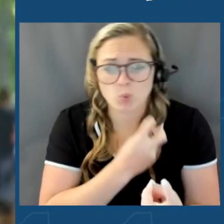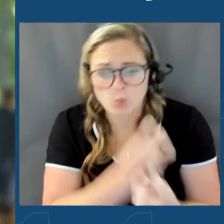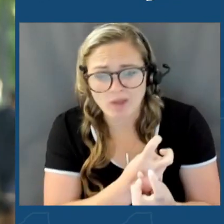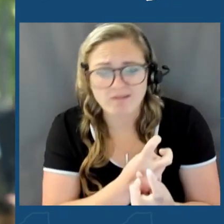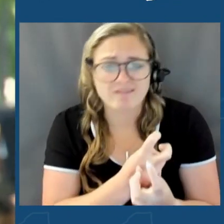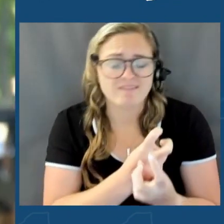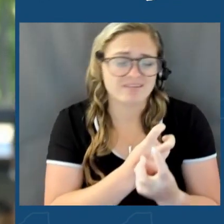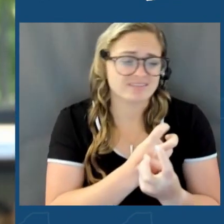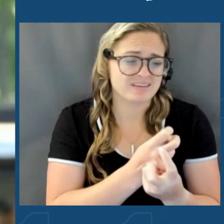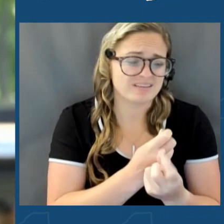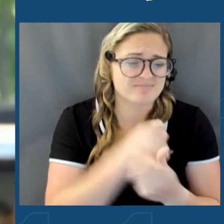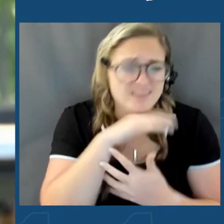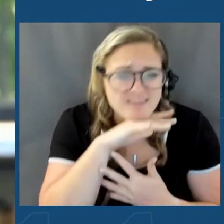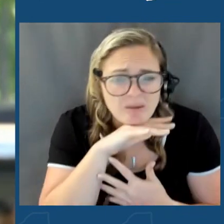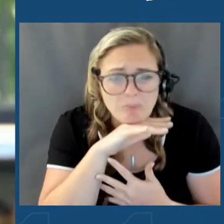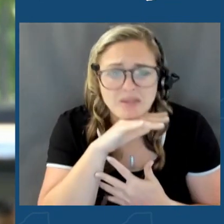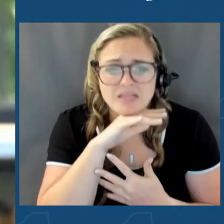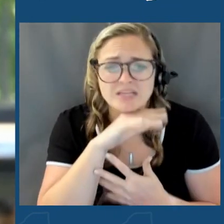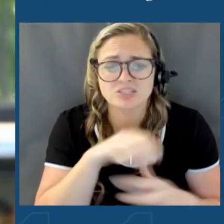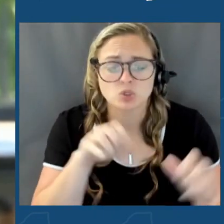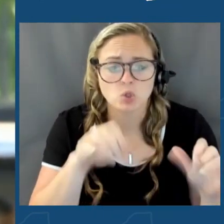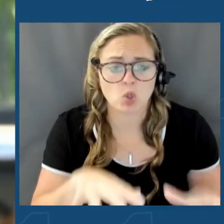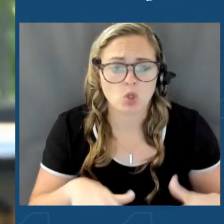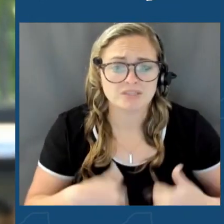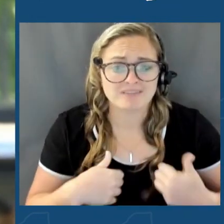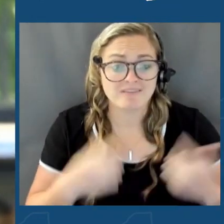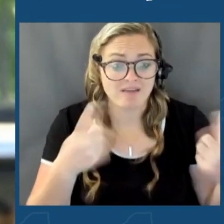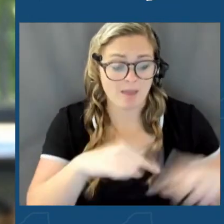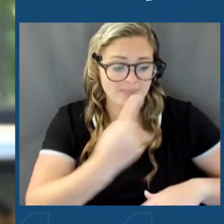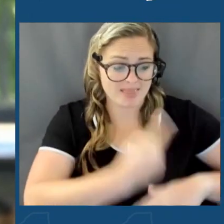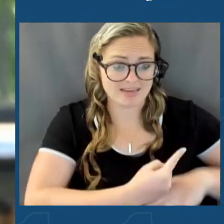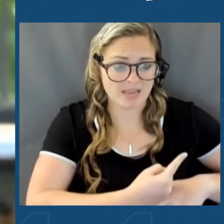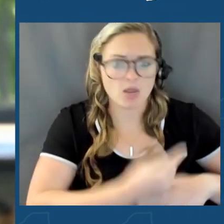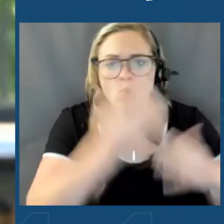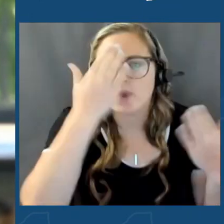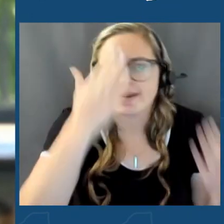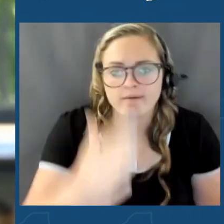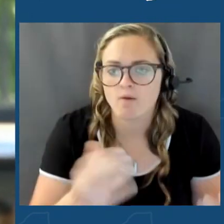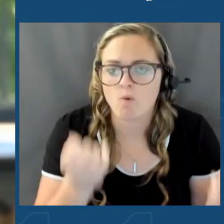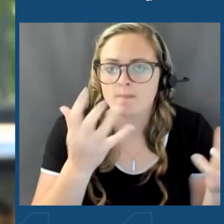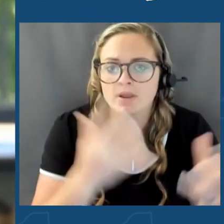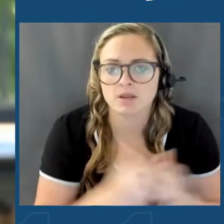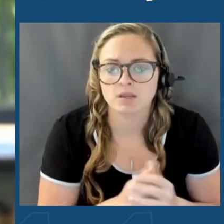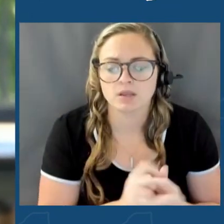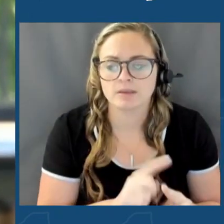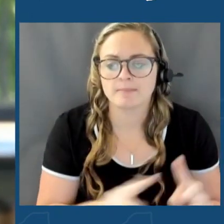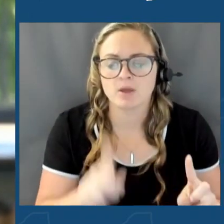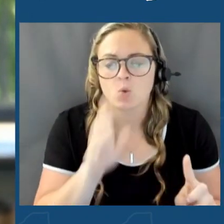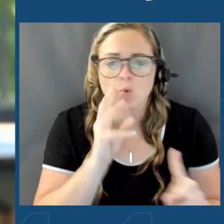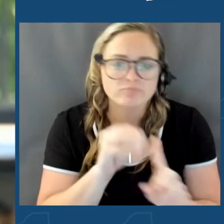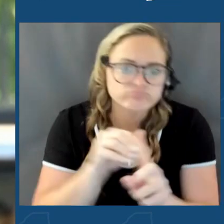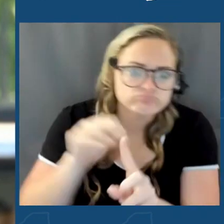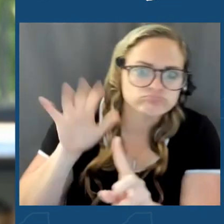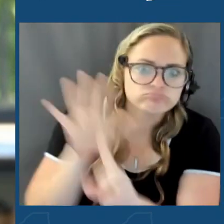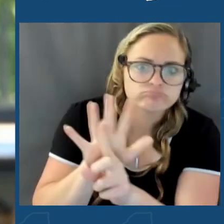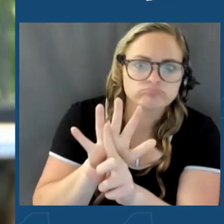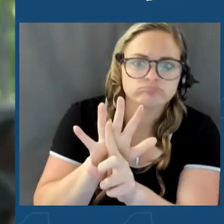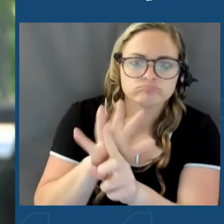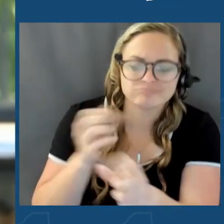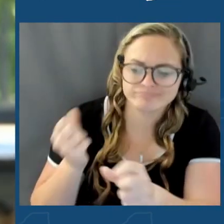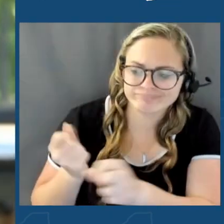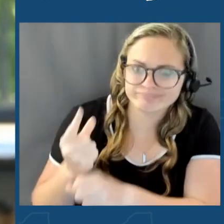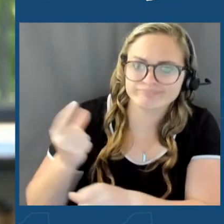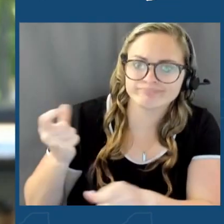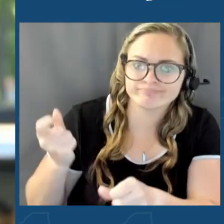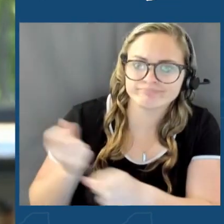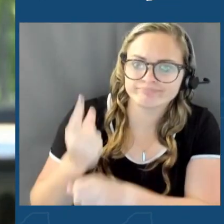contaminants. So the loss of life that occurred on that day, we did not know it then, but there'd be an effect where every single year as I speak at